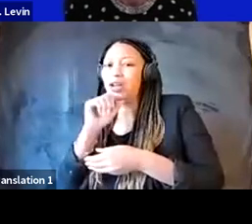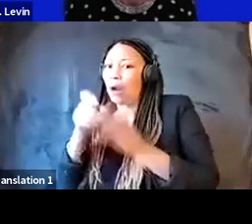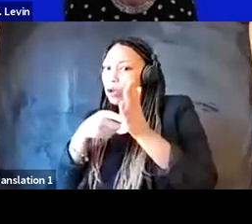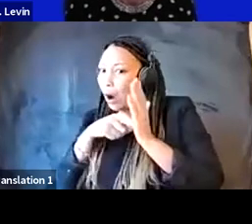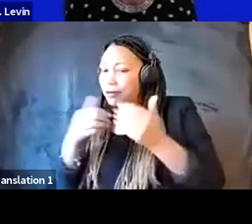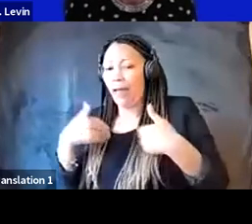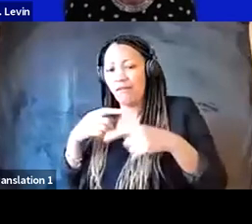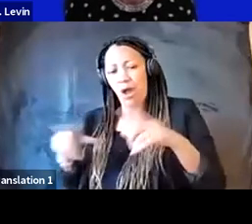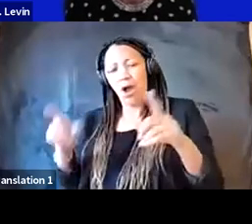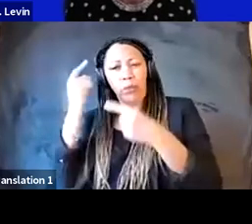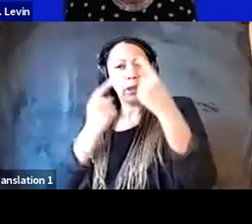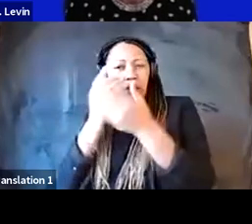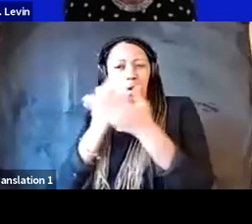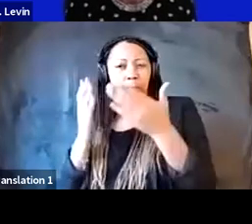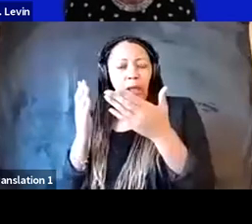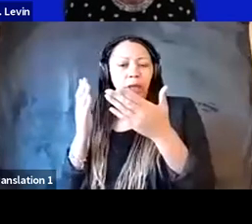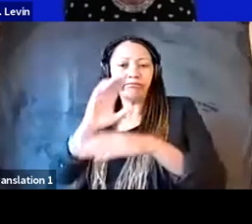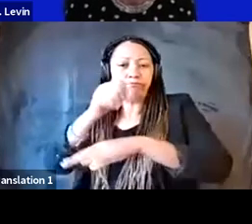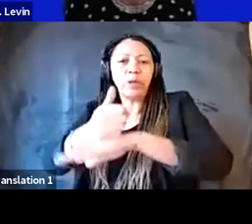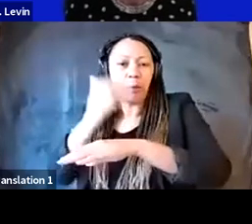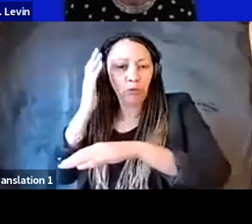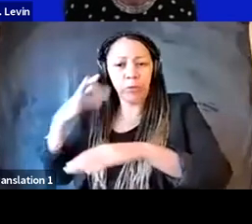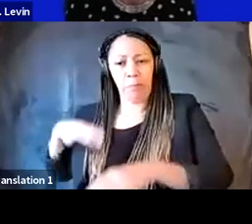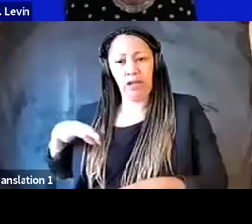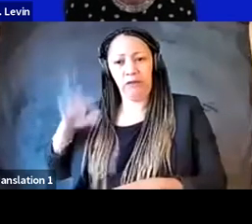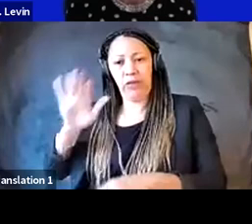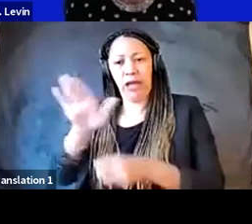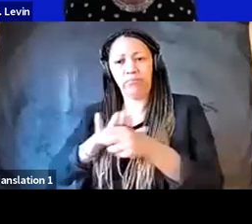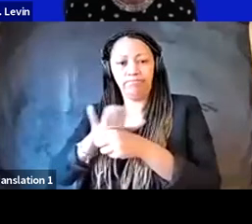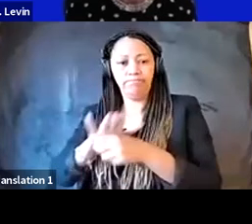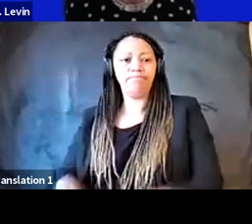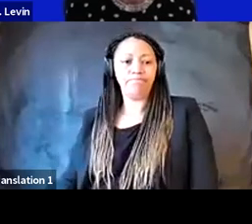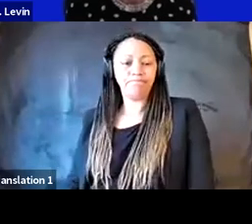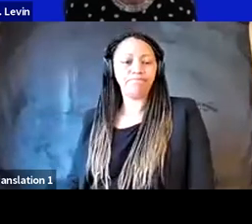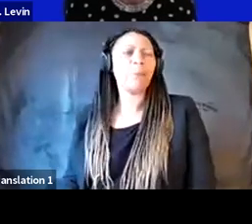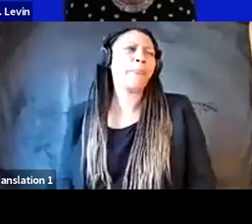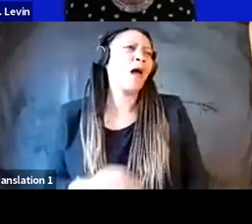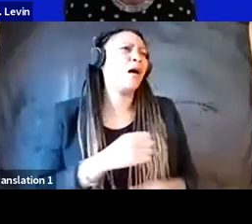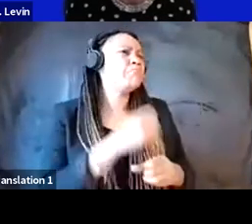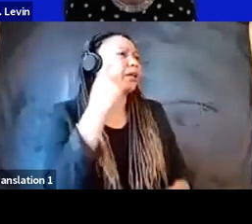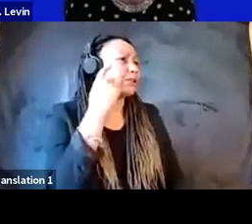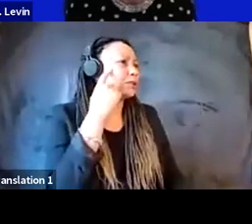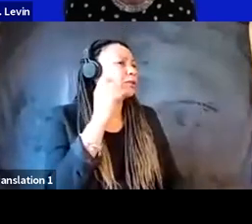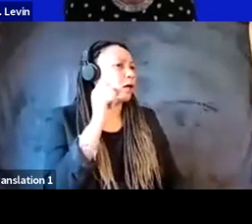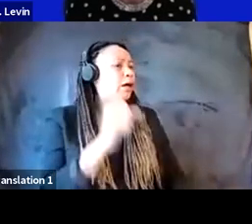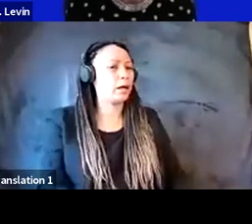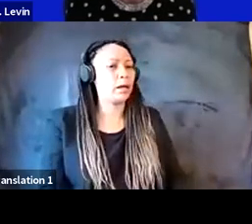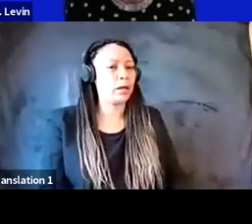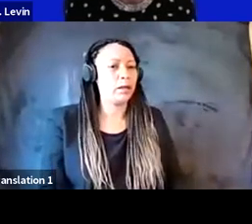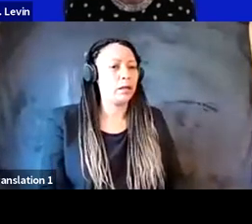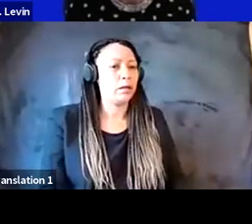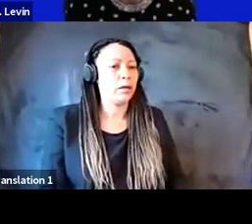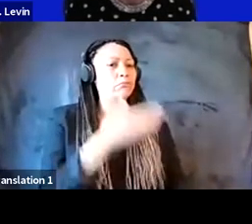that something here can be a benefit to the neighborhood. Yeah, then it makes sense on a more visible, at a more visible